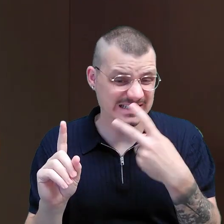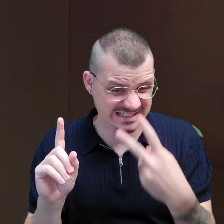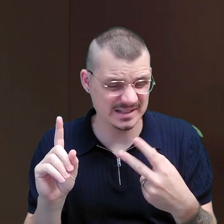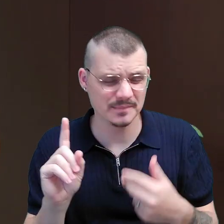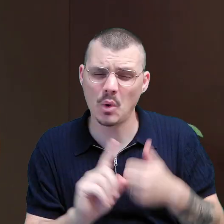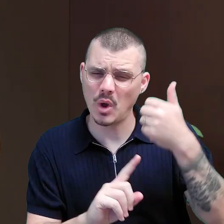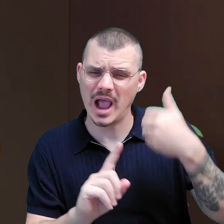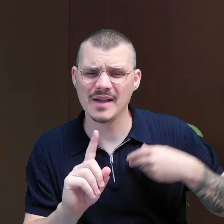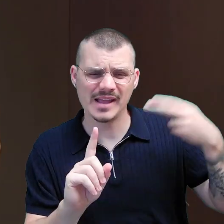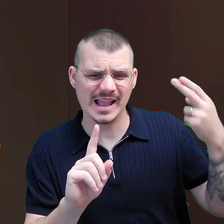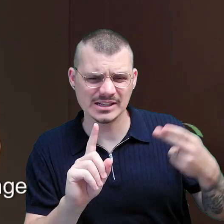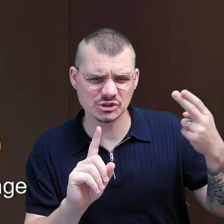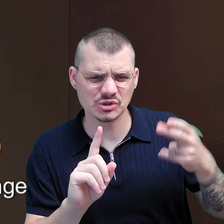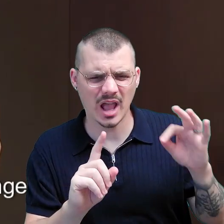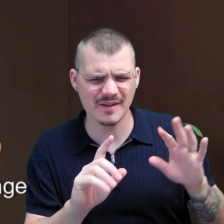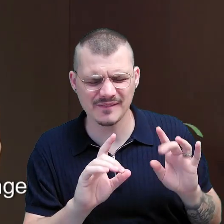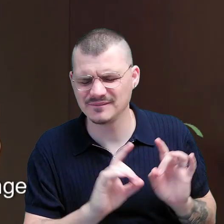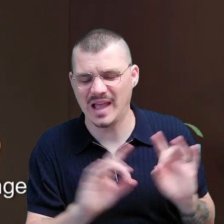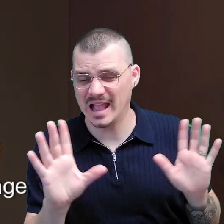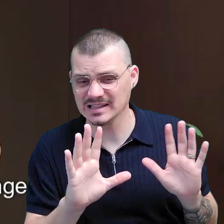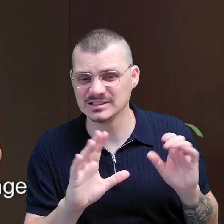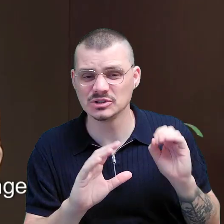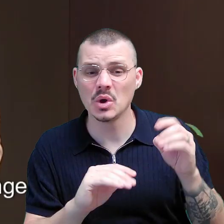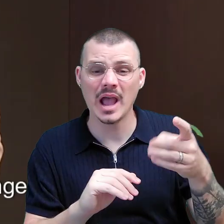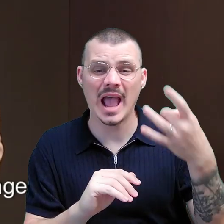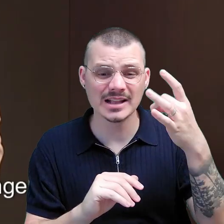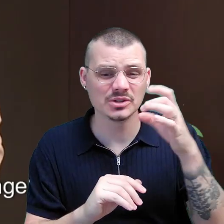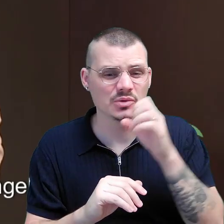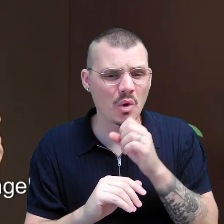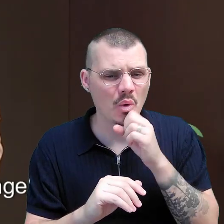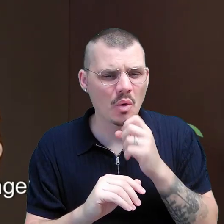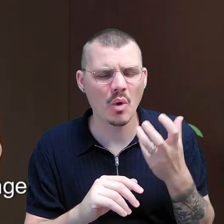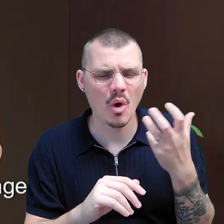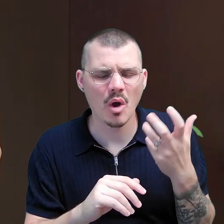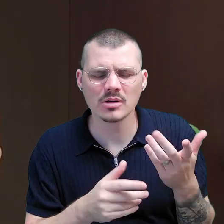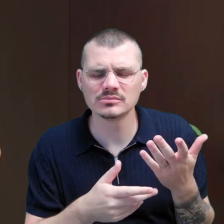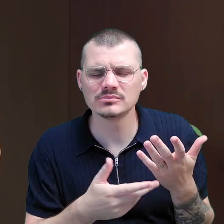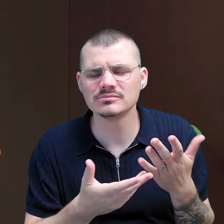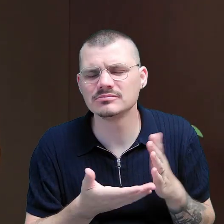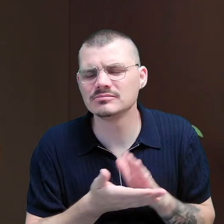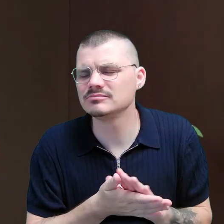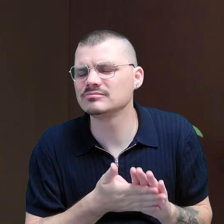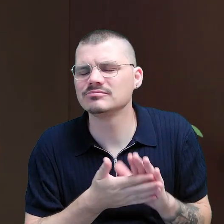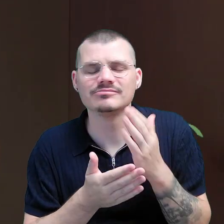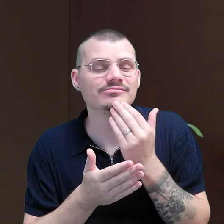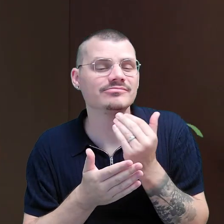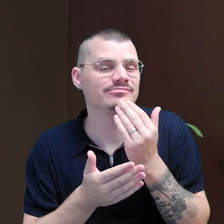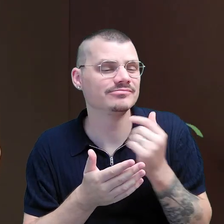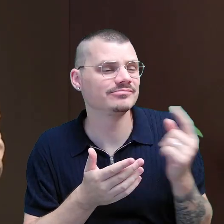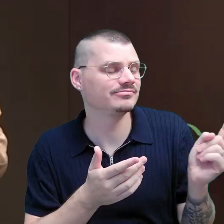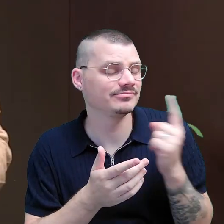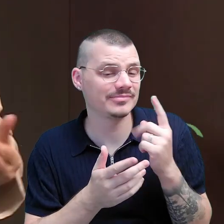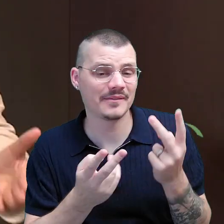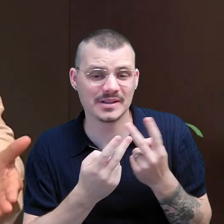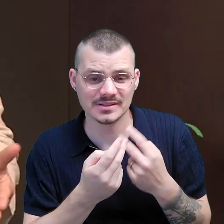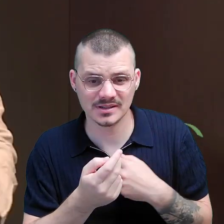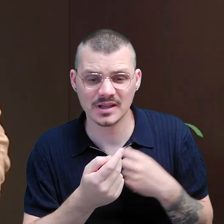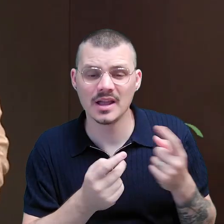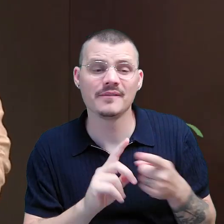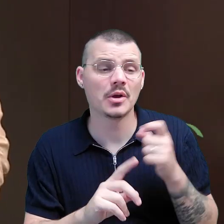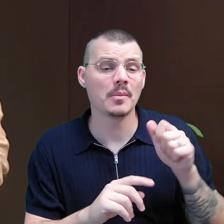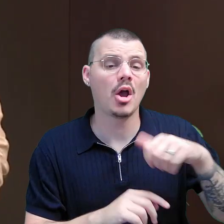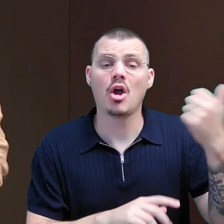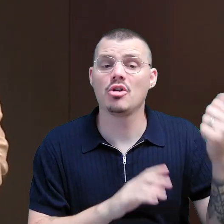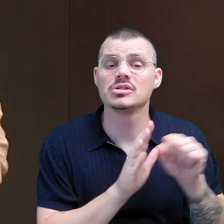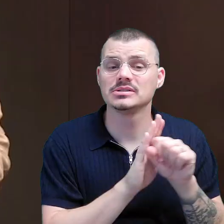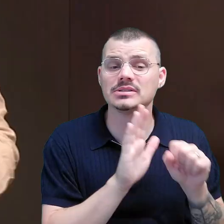bit of violence. So to have this 18-year-old snugglebug angel come visit us was kind of cool. He came from this other